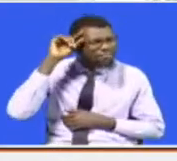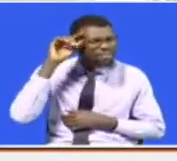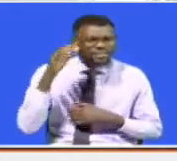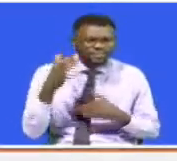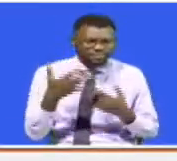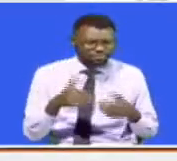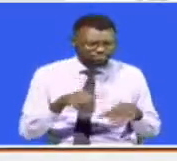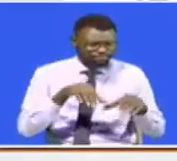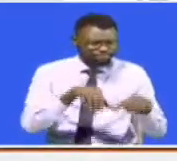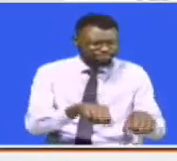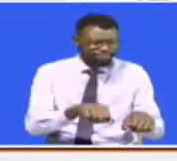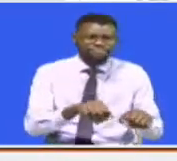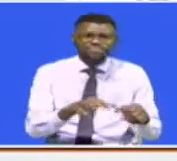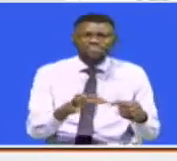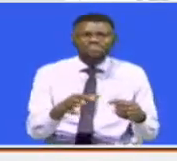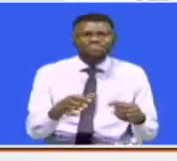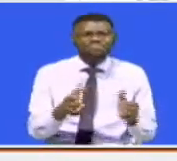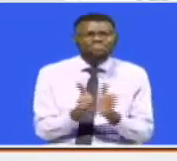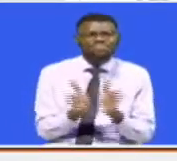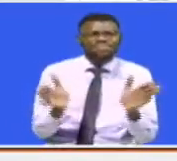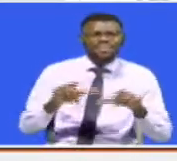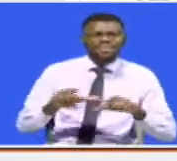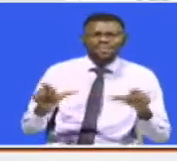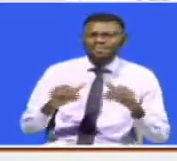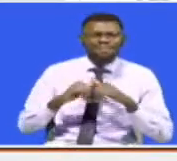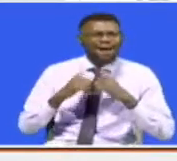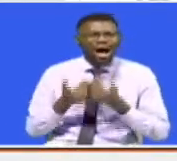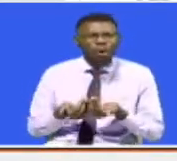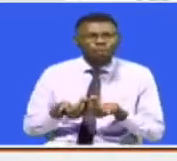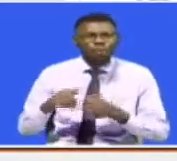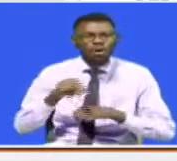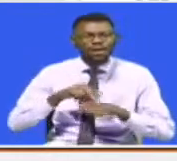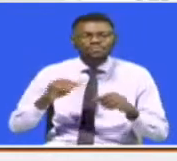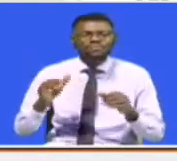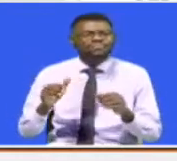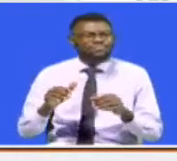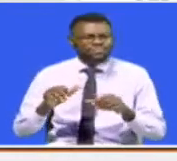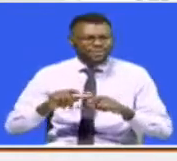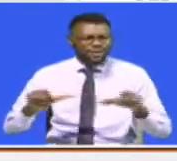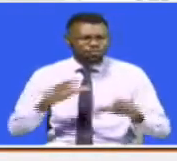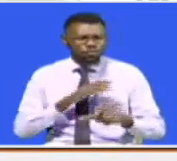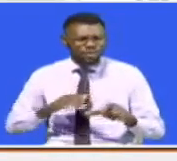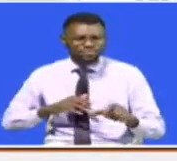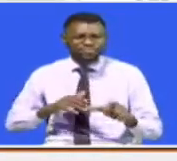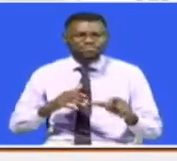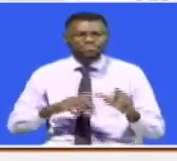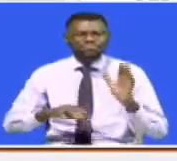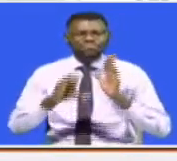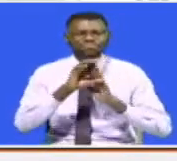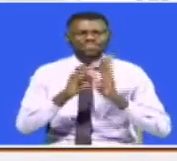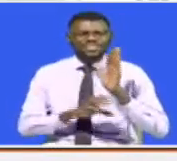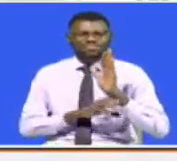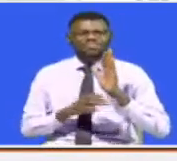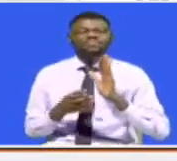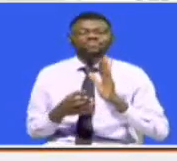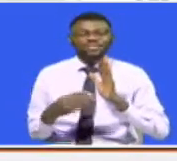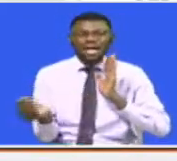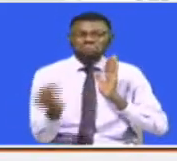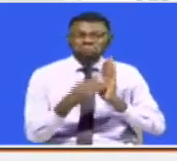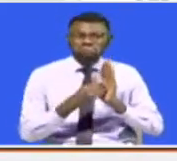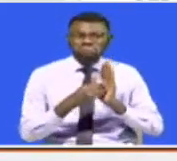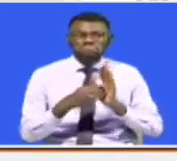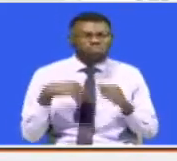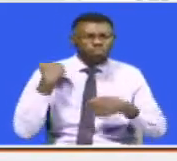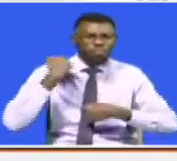public land iko wapi? Na National Land Commission is the constitutional commission. Kwa hivyo haiwezi badilishiwa kazi yake